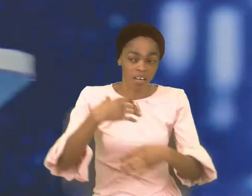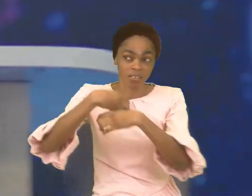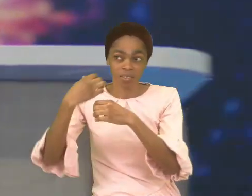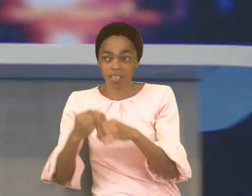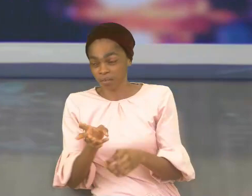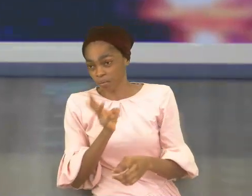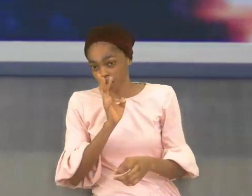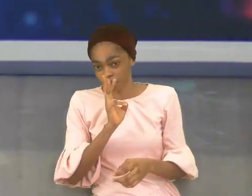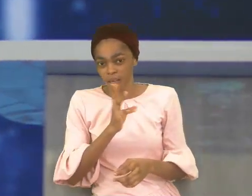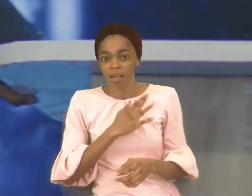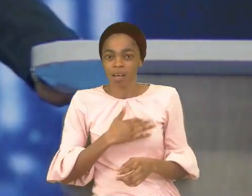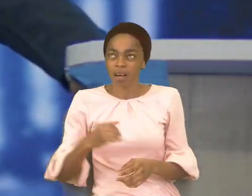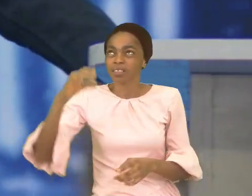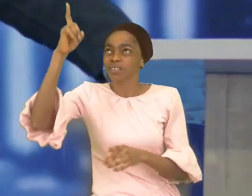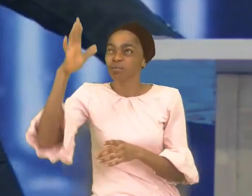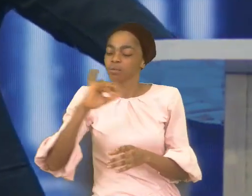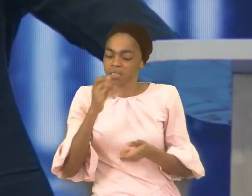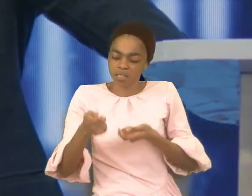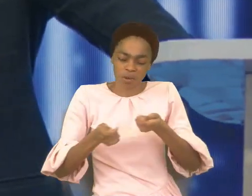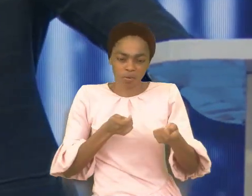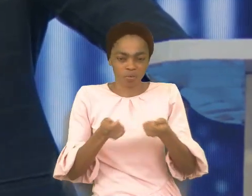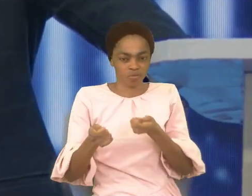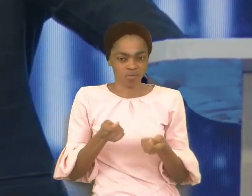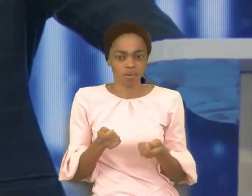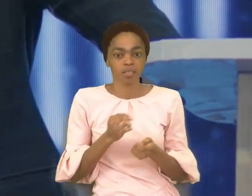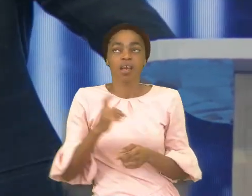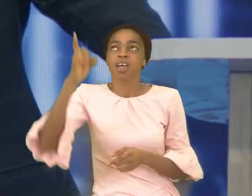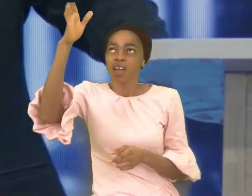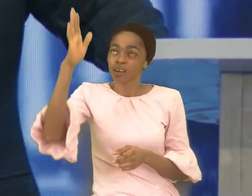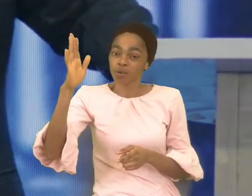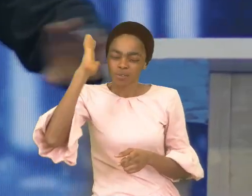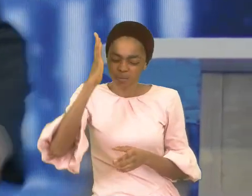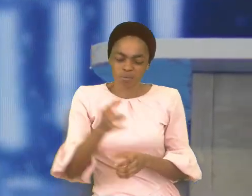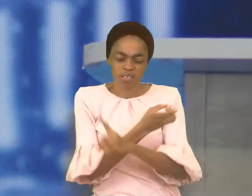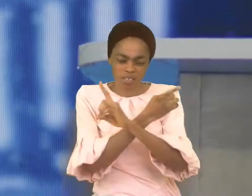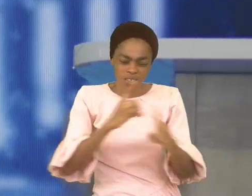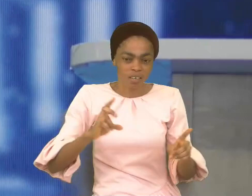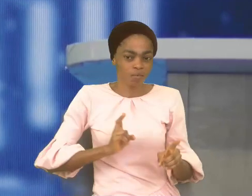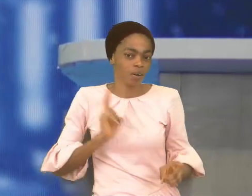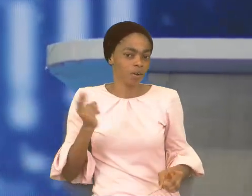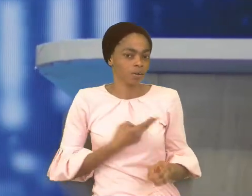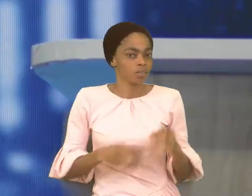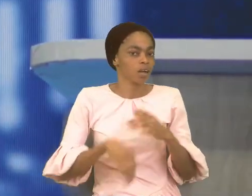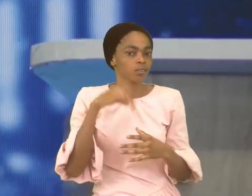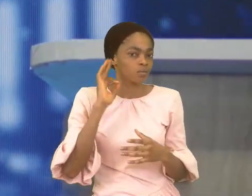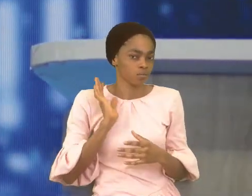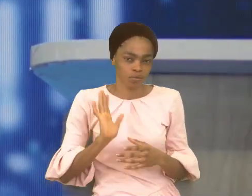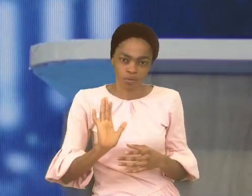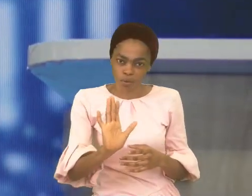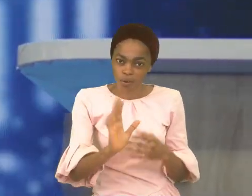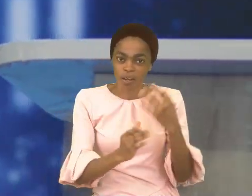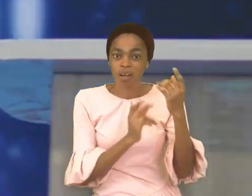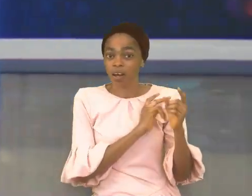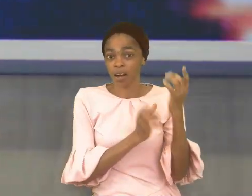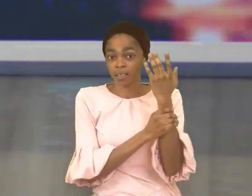will deliver us out of your hand, O King. And now they said,